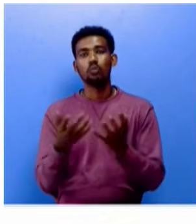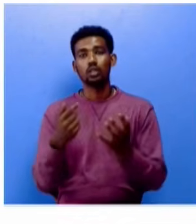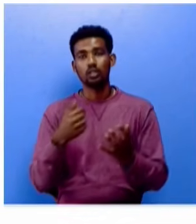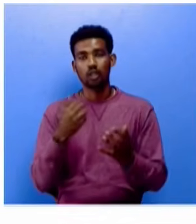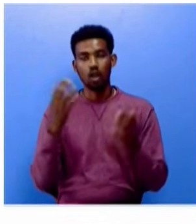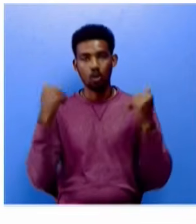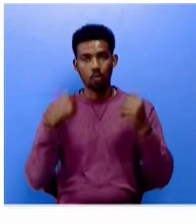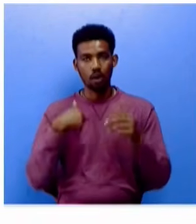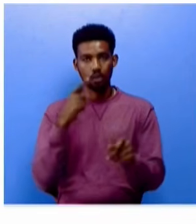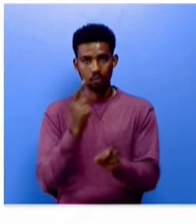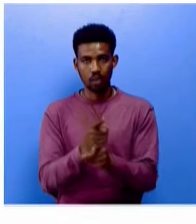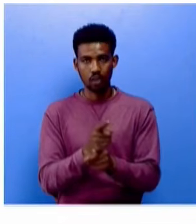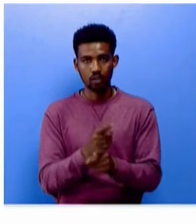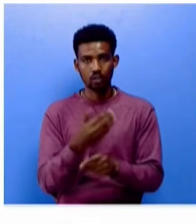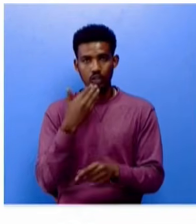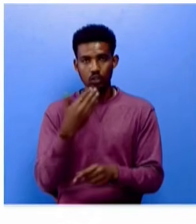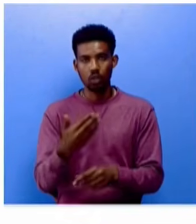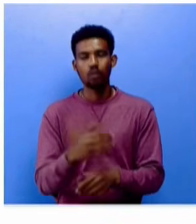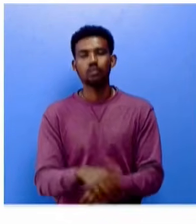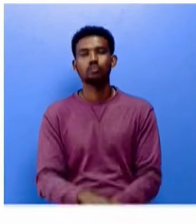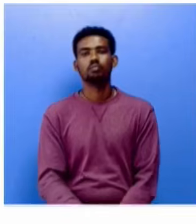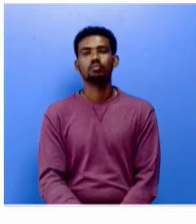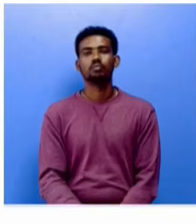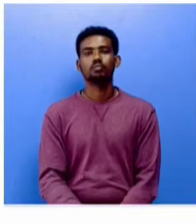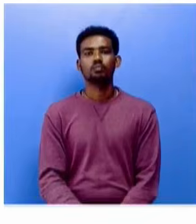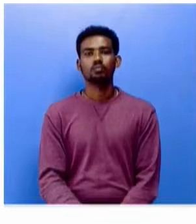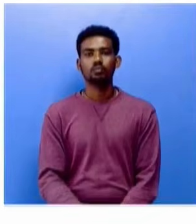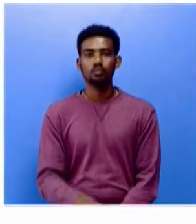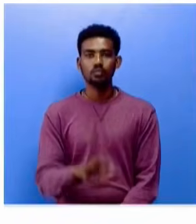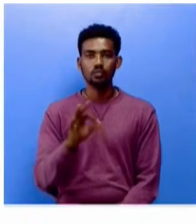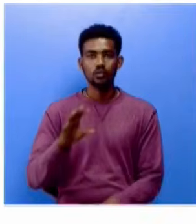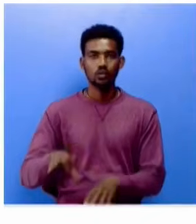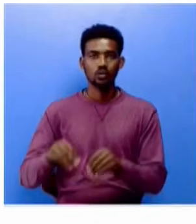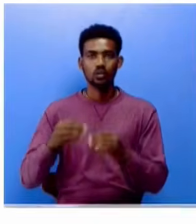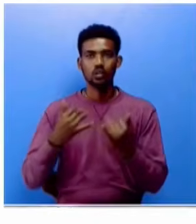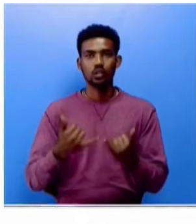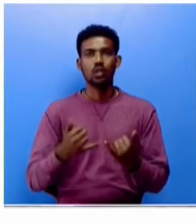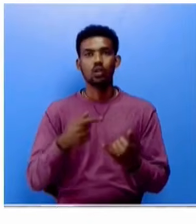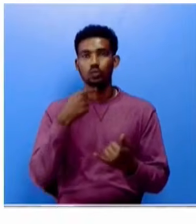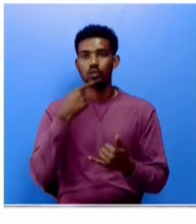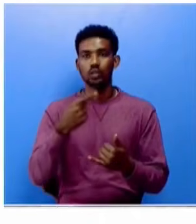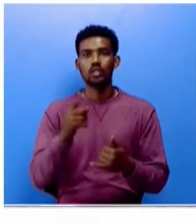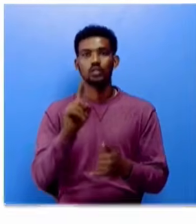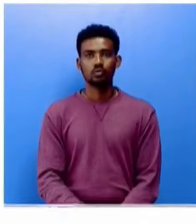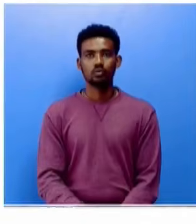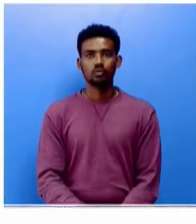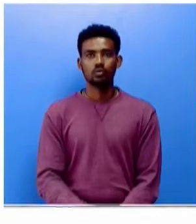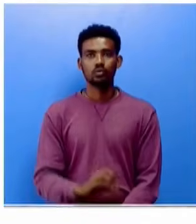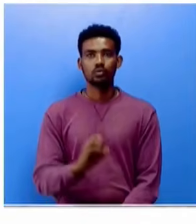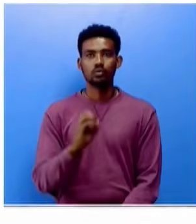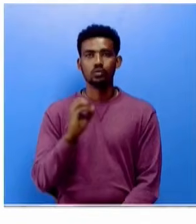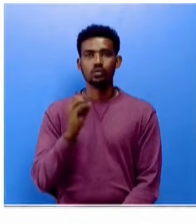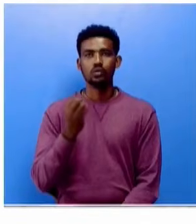yeah? Good. Now see then, now we will say something about ought to.